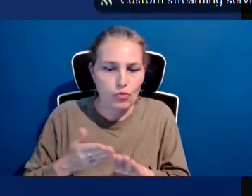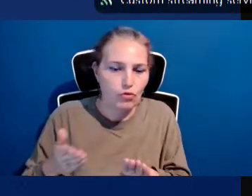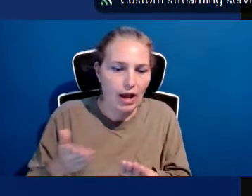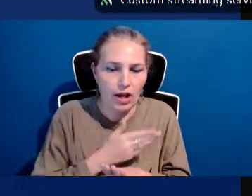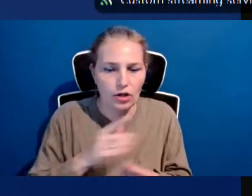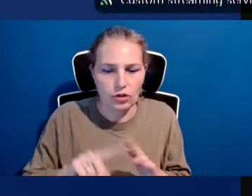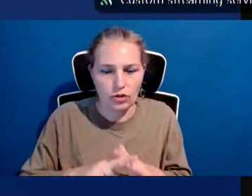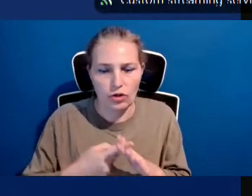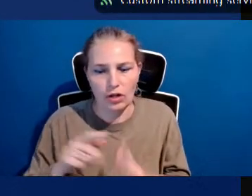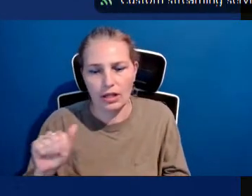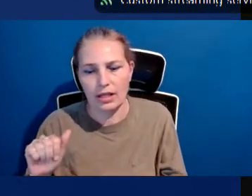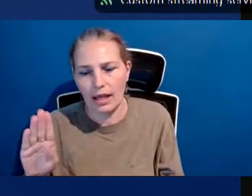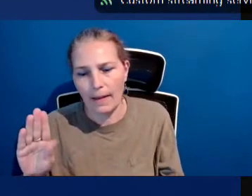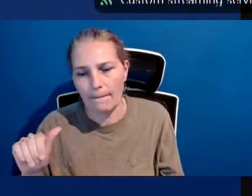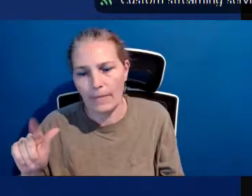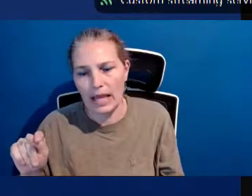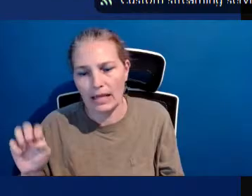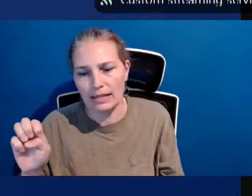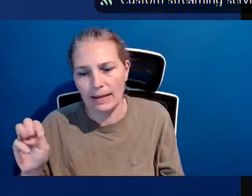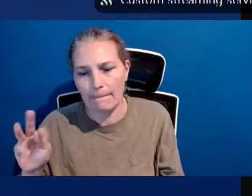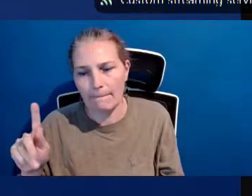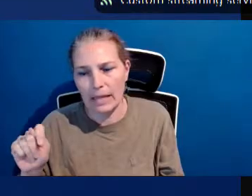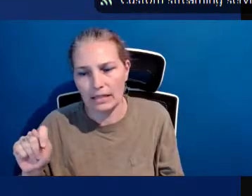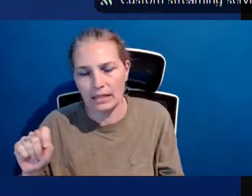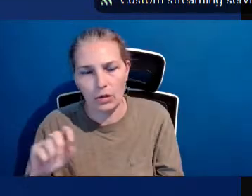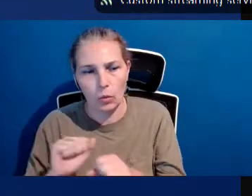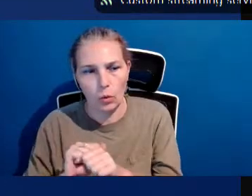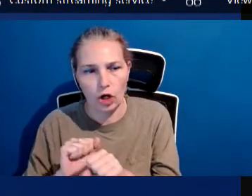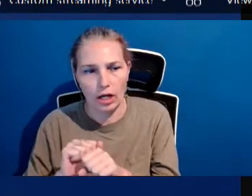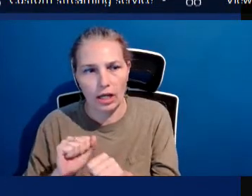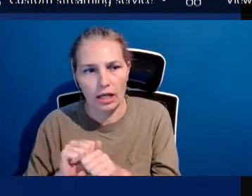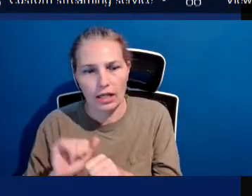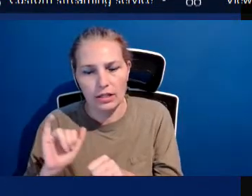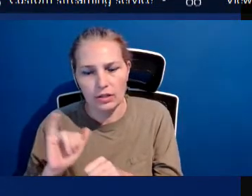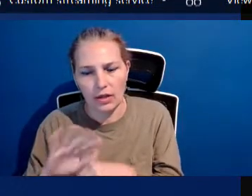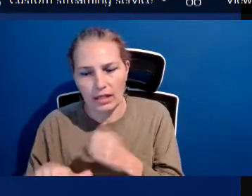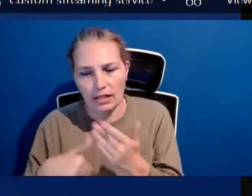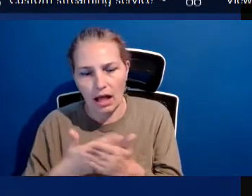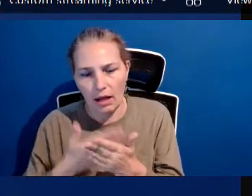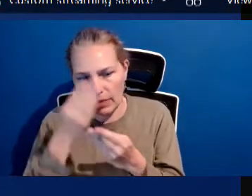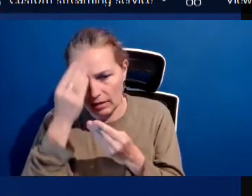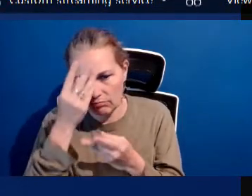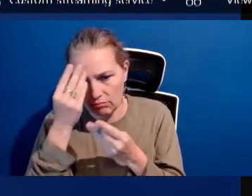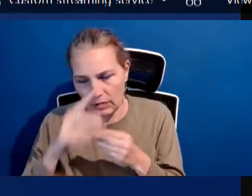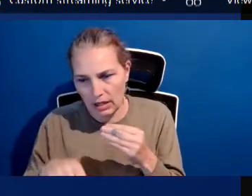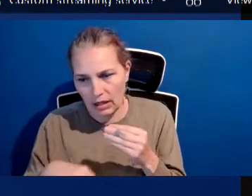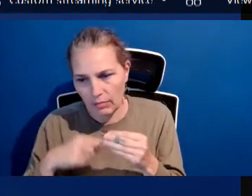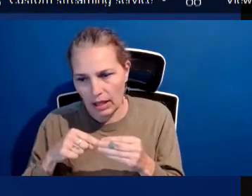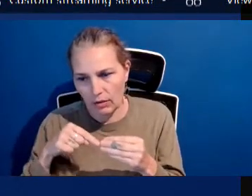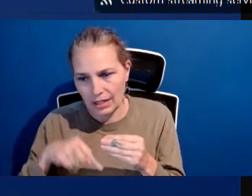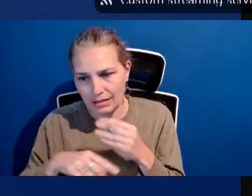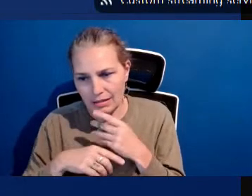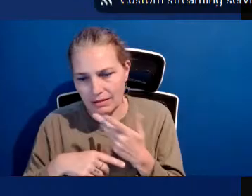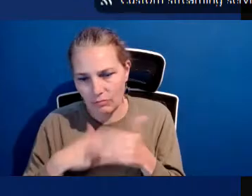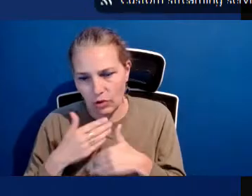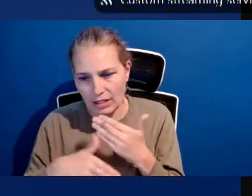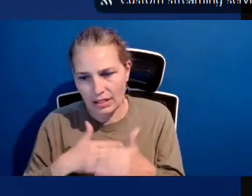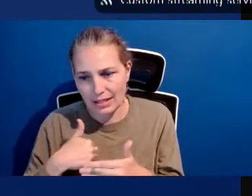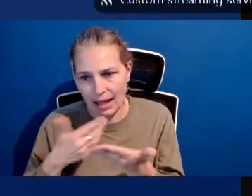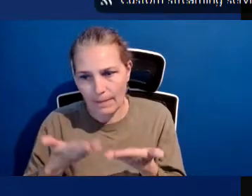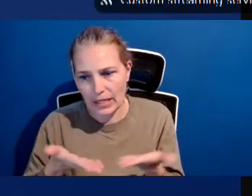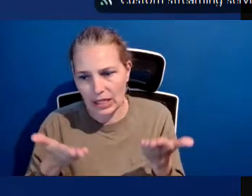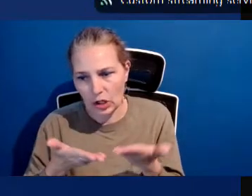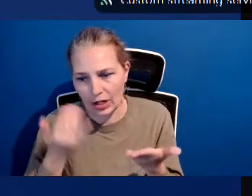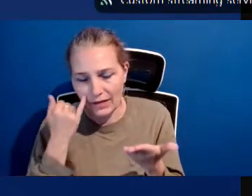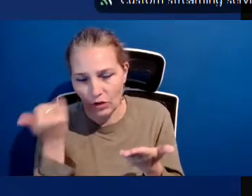the abatement work. That is my update on the summary abatement process, and I'll be here in case